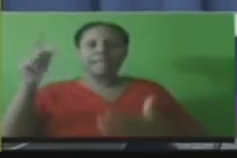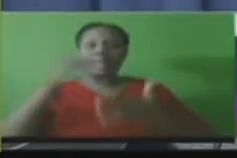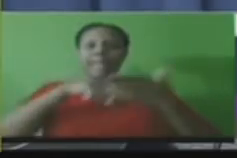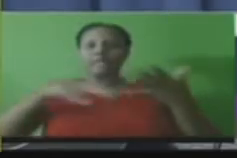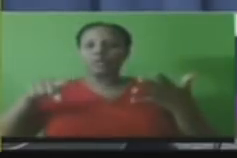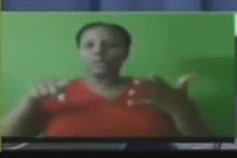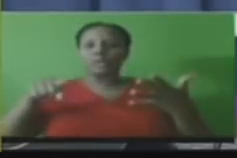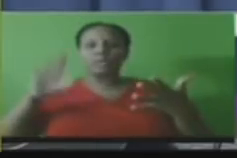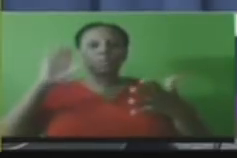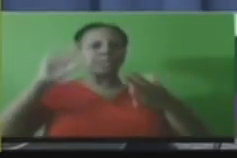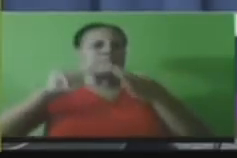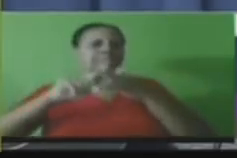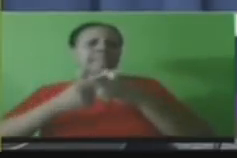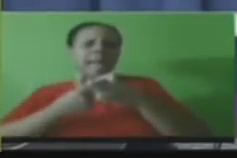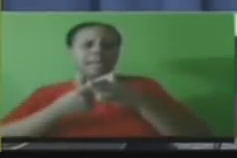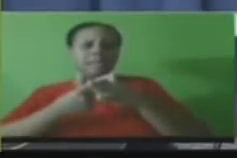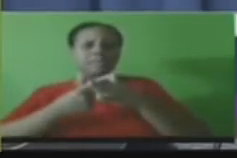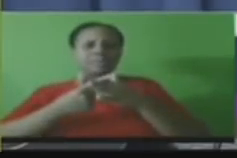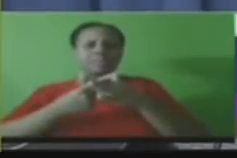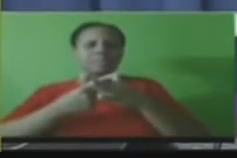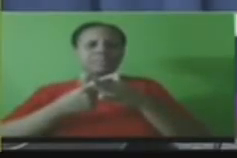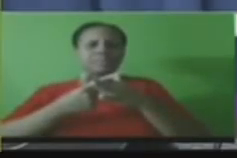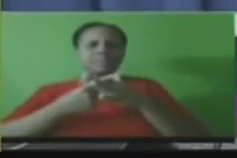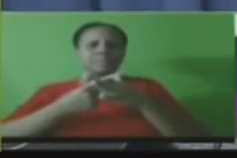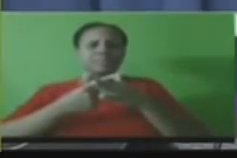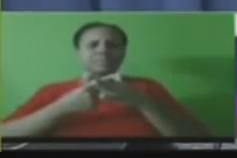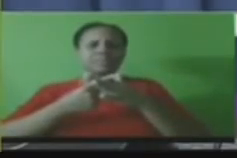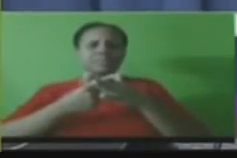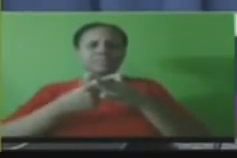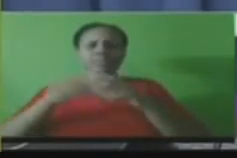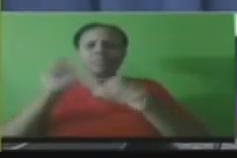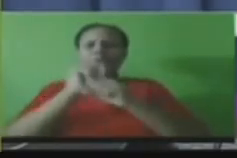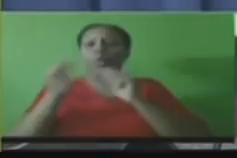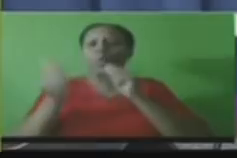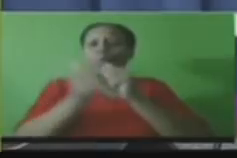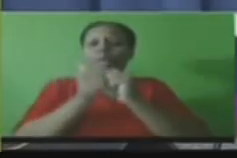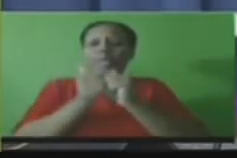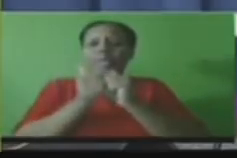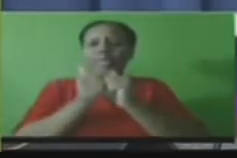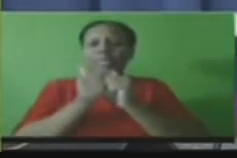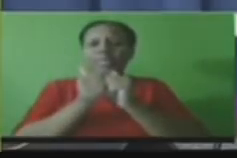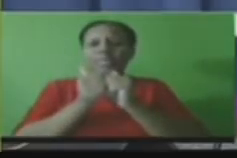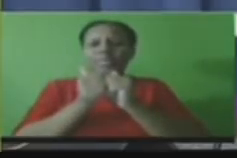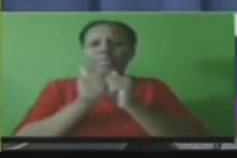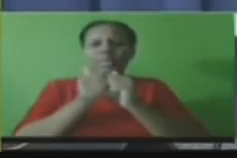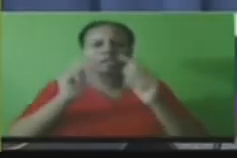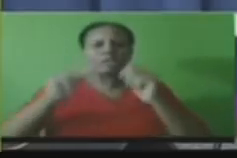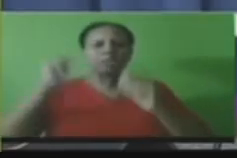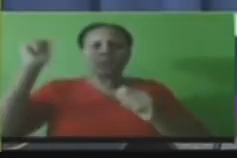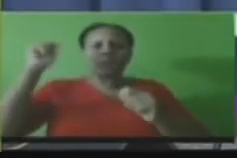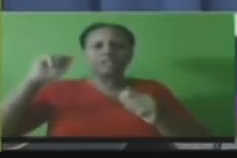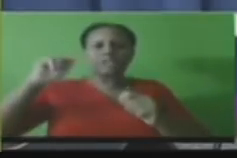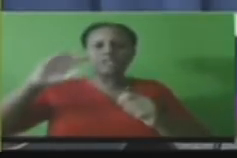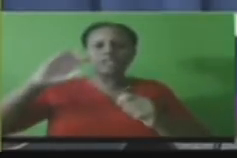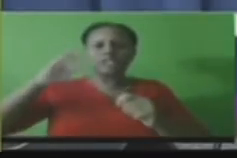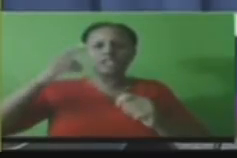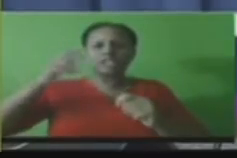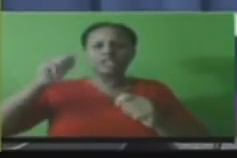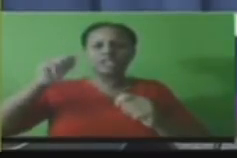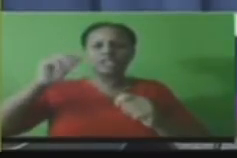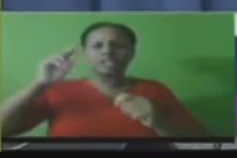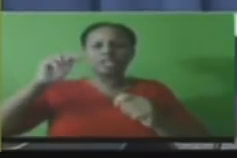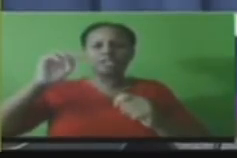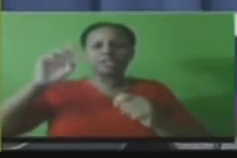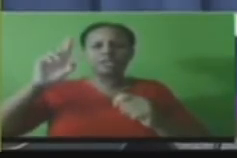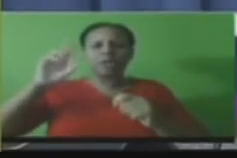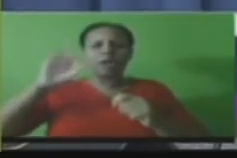of Commerce. Penal Power Gen Station has already gone up Thursday and Friday with trial